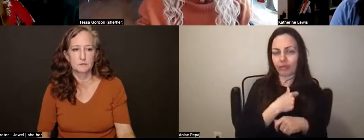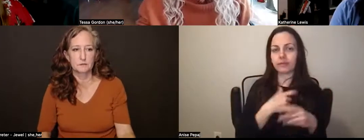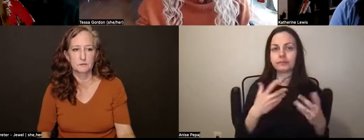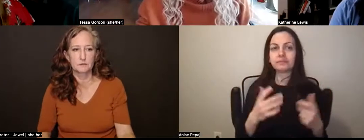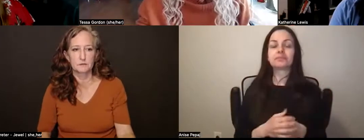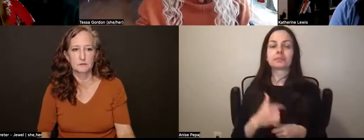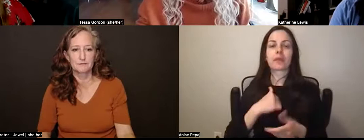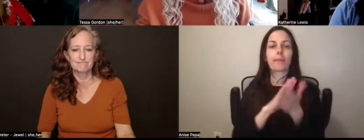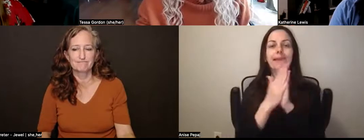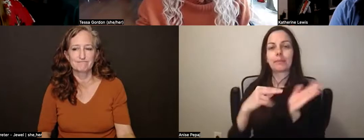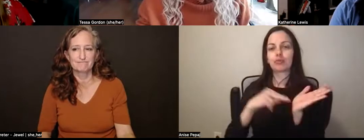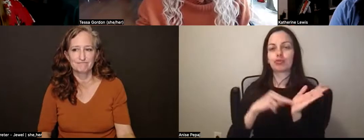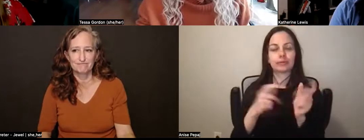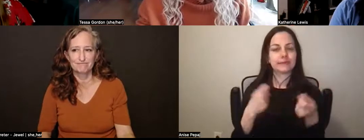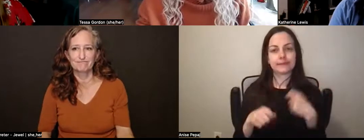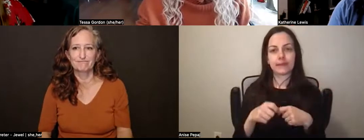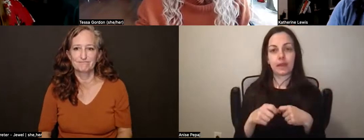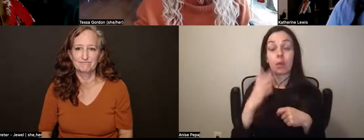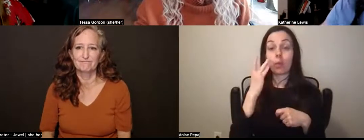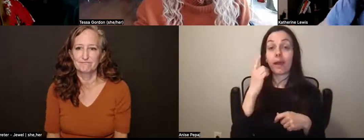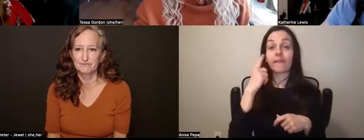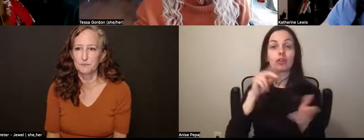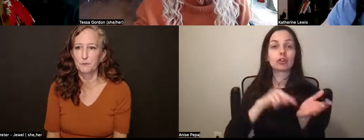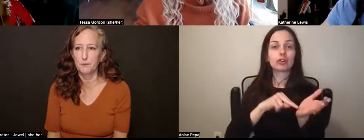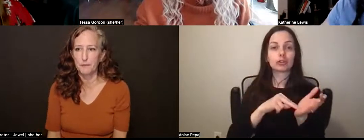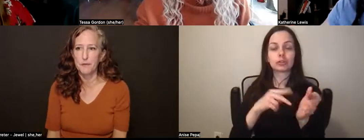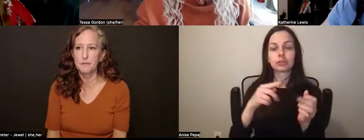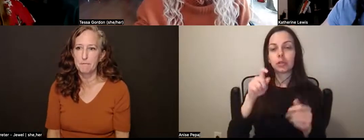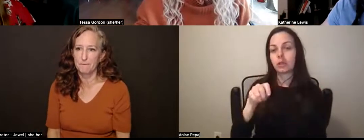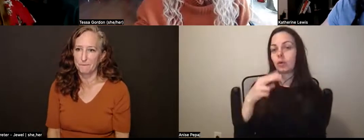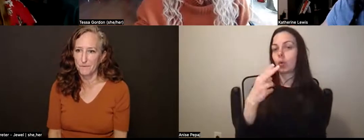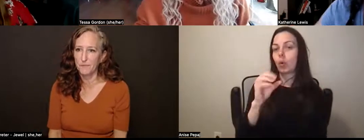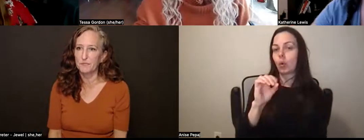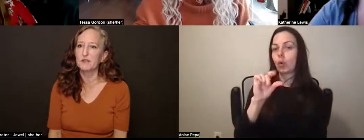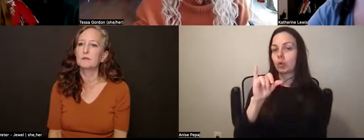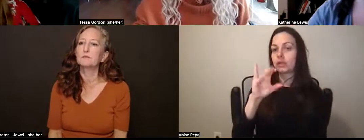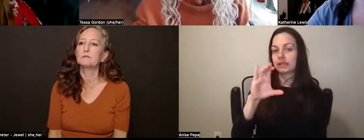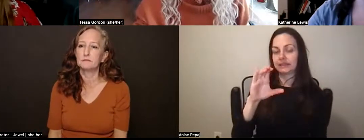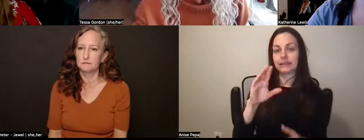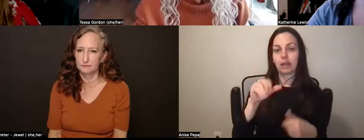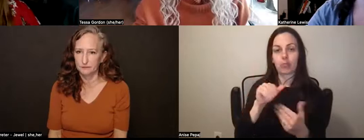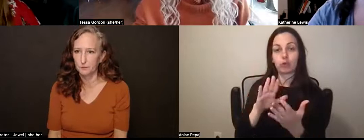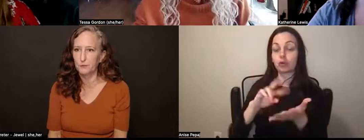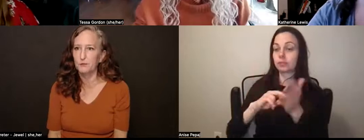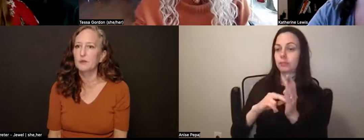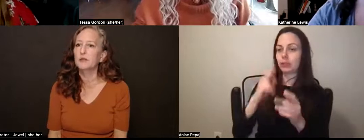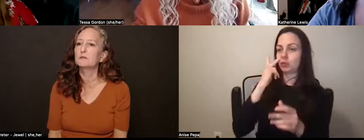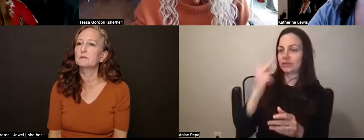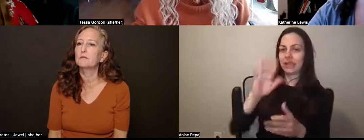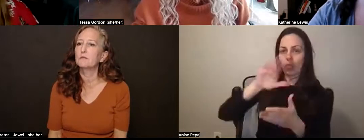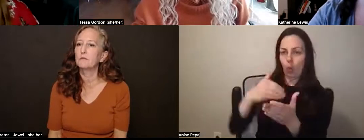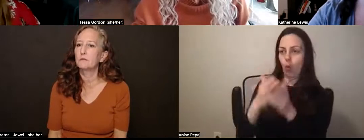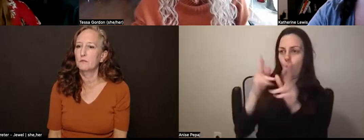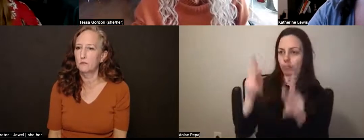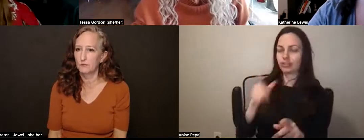nurse instead, because the nursing side, you have to take the holistic approach of the whole person and not just consider the cellular level of